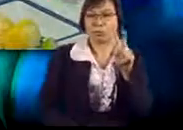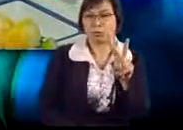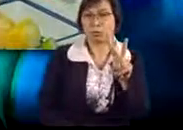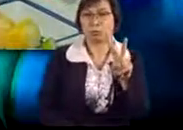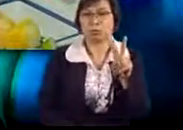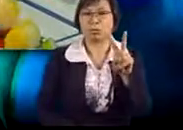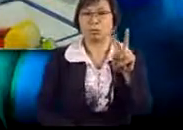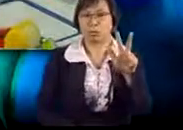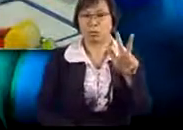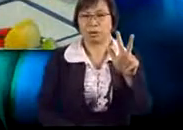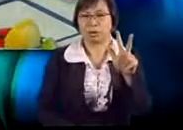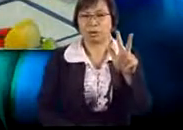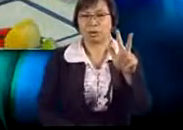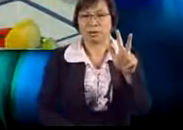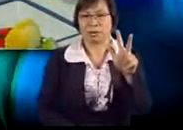2,